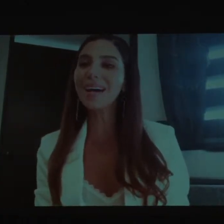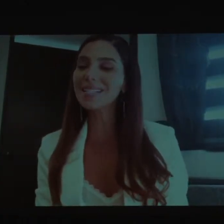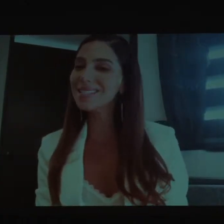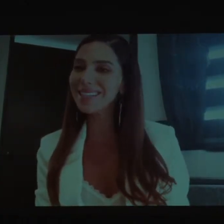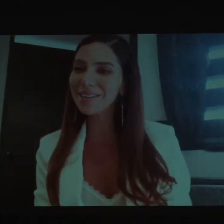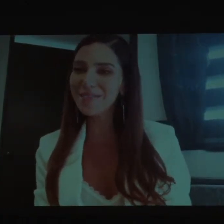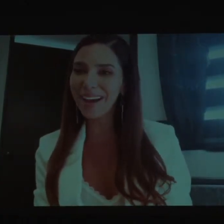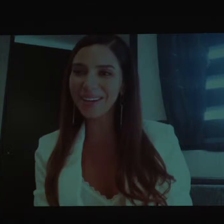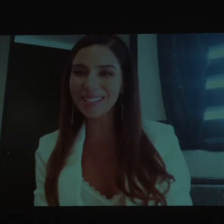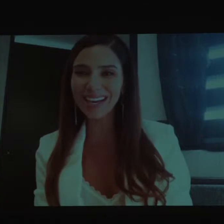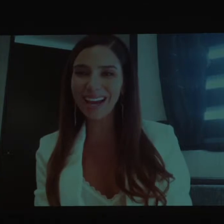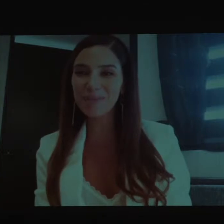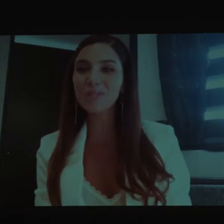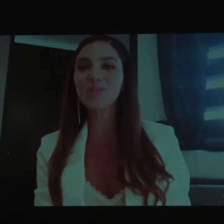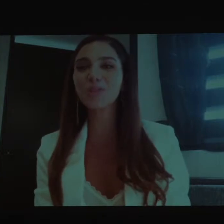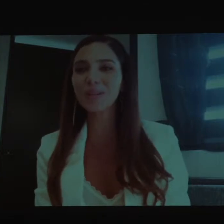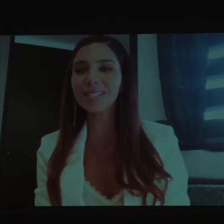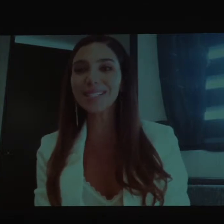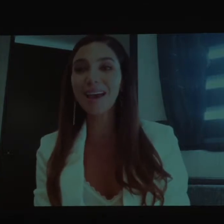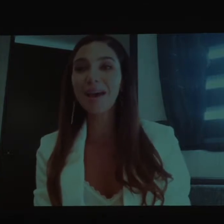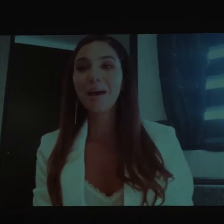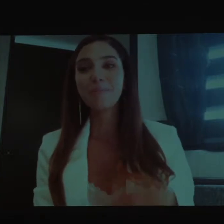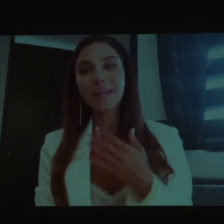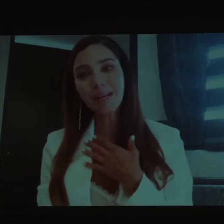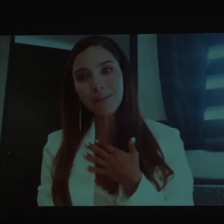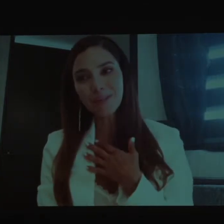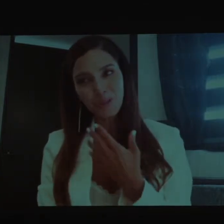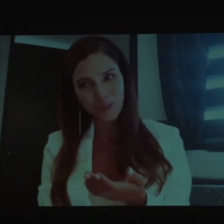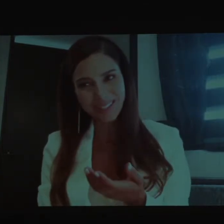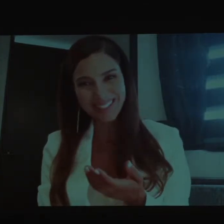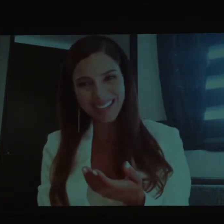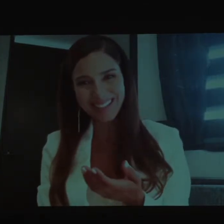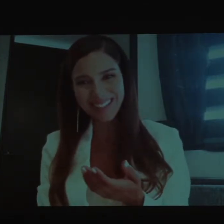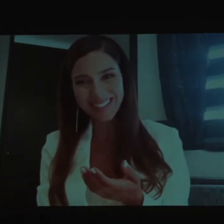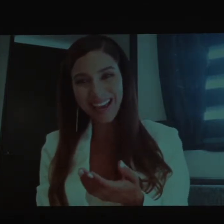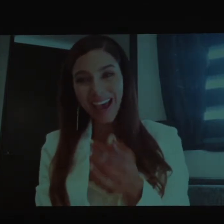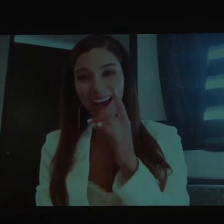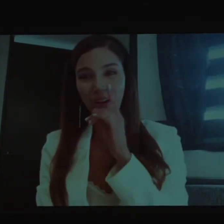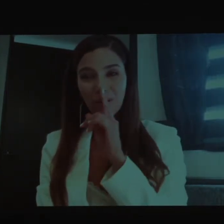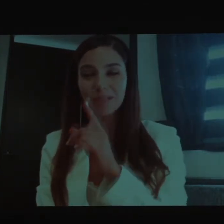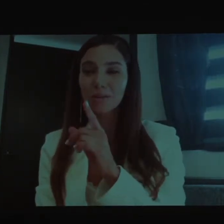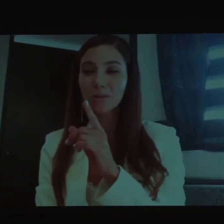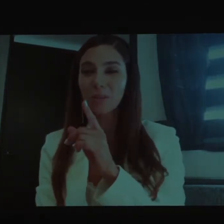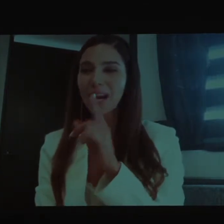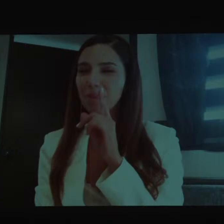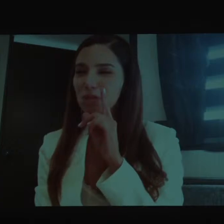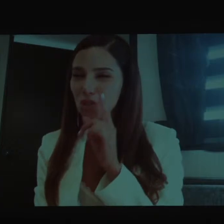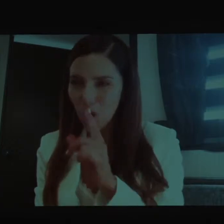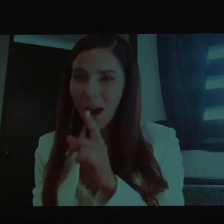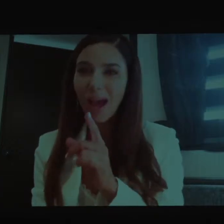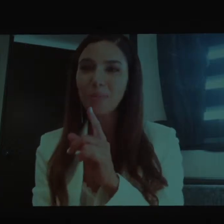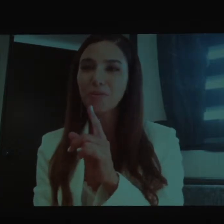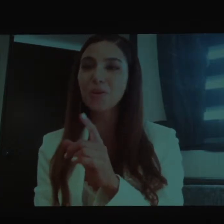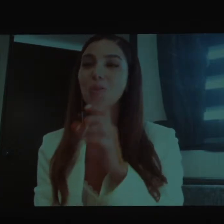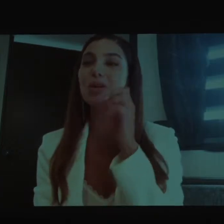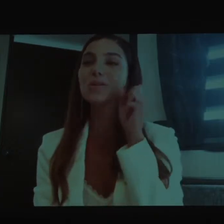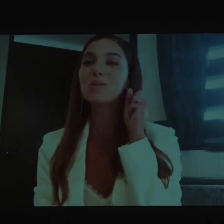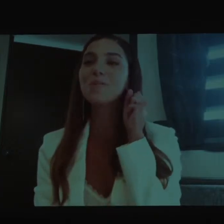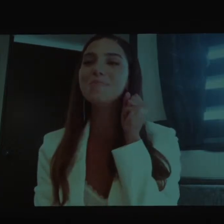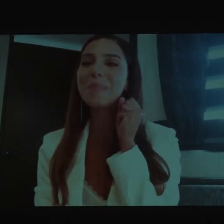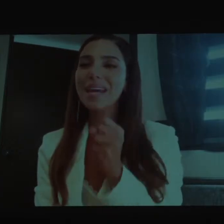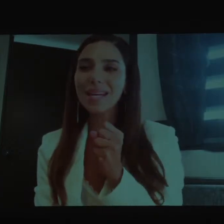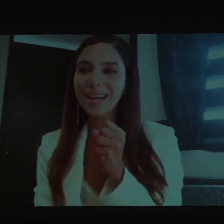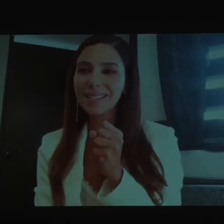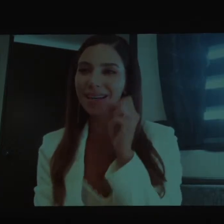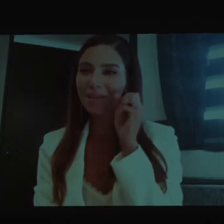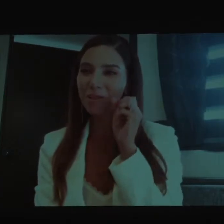Edgewood ISD Fine Arts Academy students. My name is Rosalind Sanchez, and I want to tell you something. I'm so happy for you because